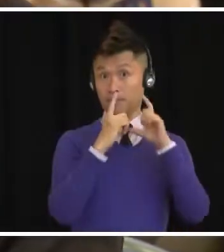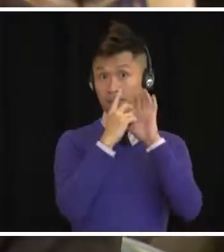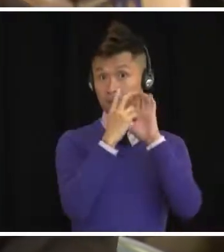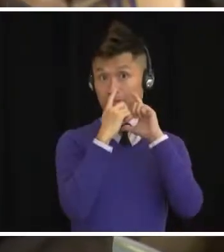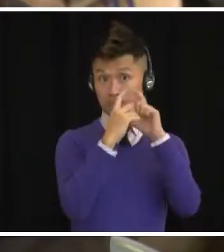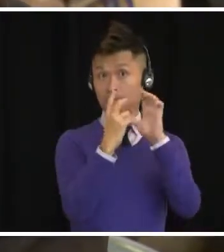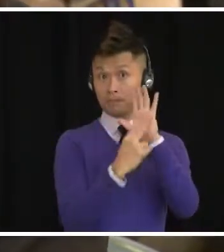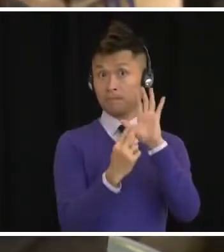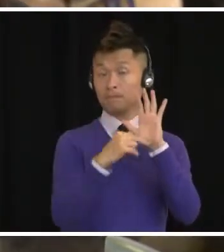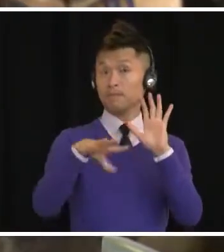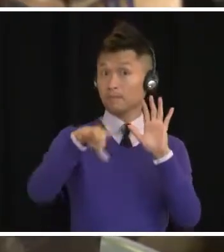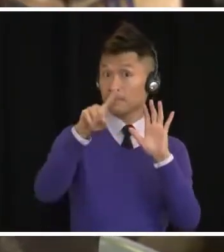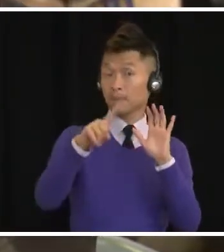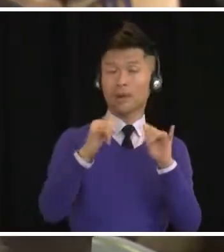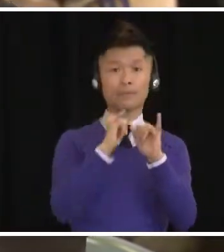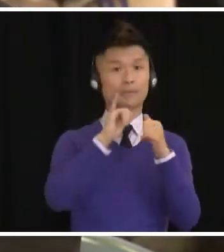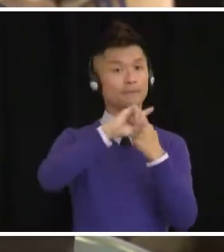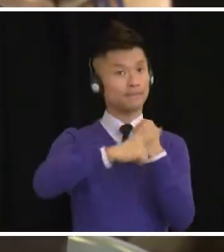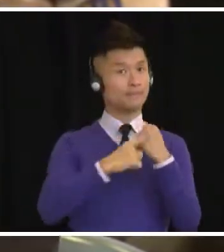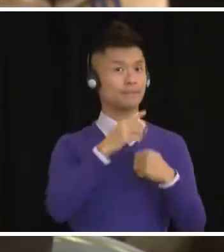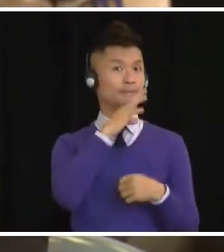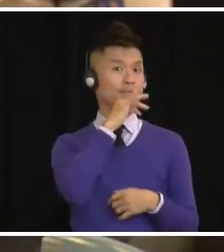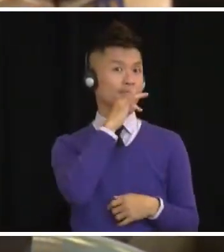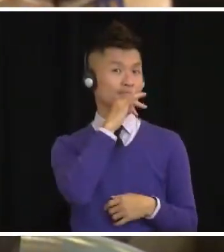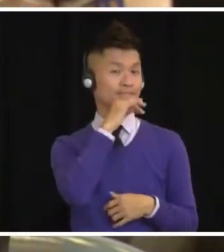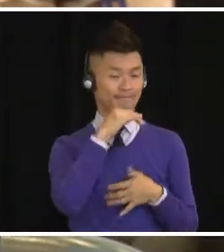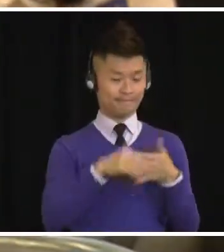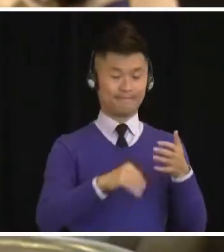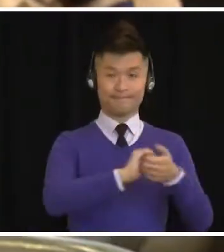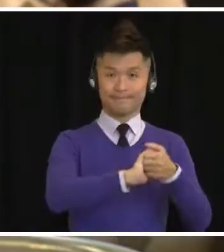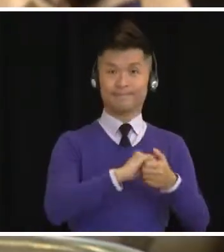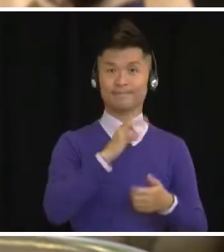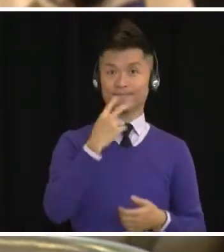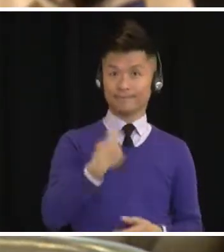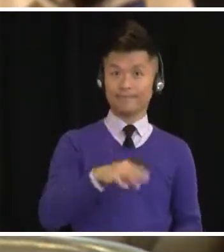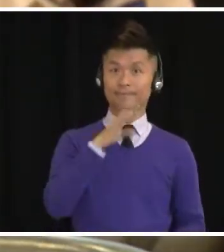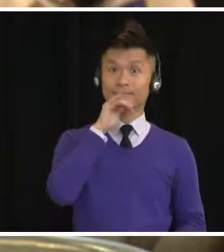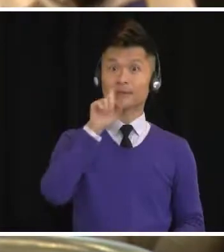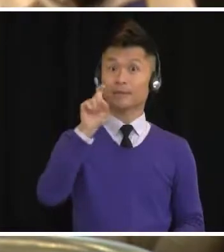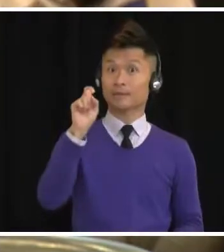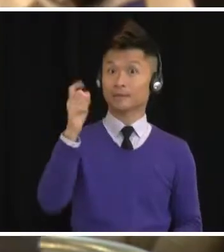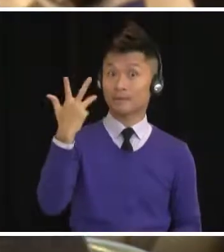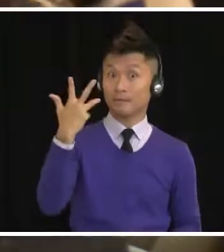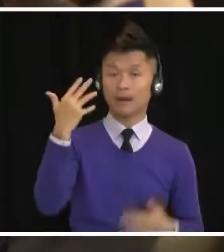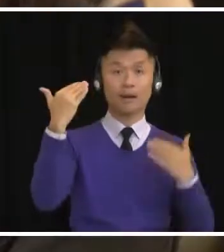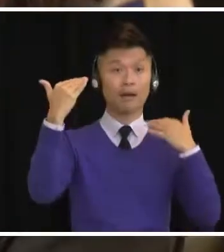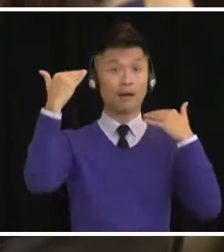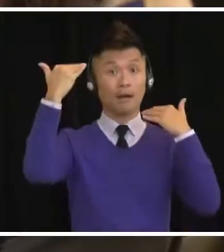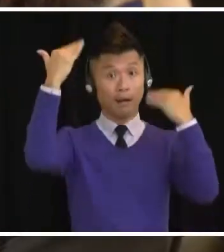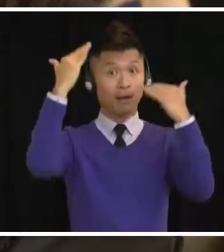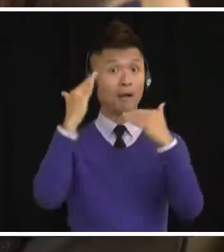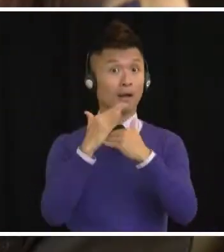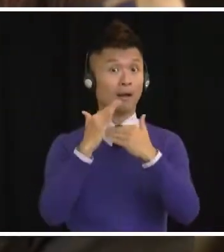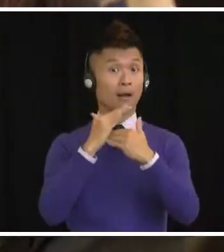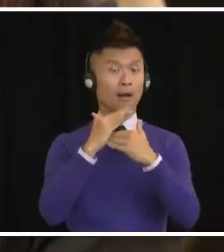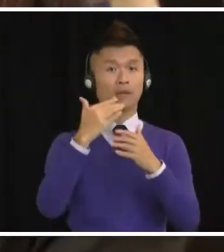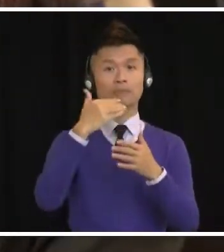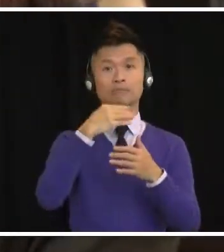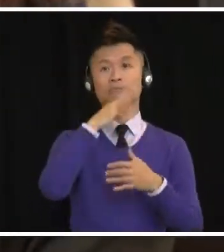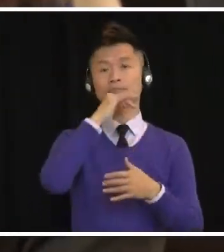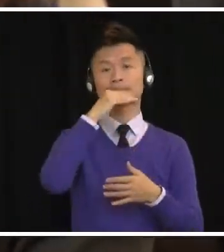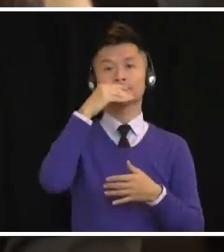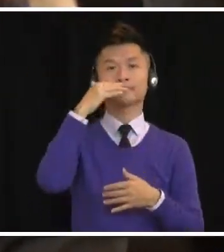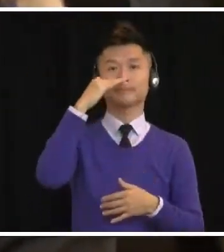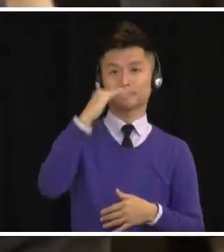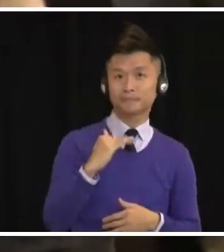ask our colleague from the Ministry of Justice to answer the question relating to the